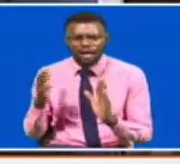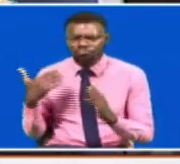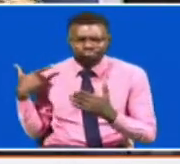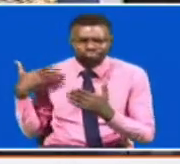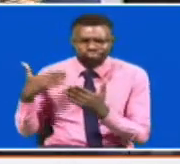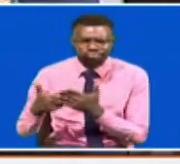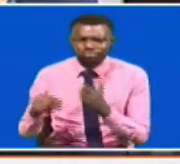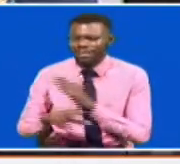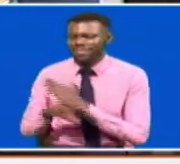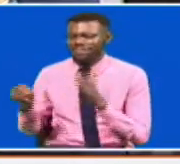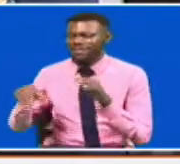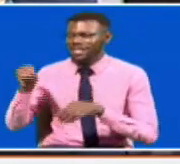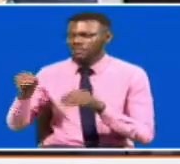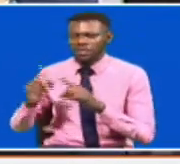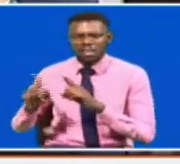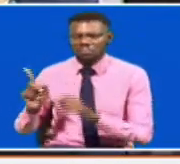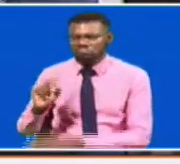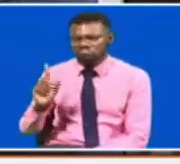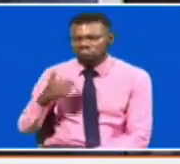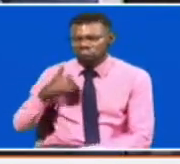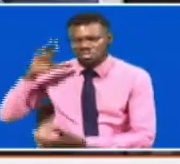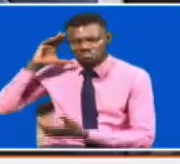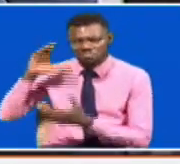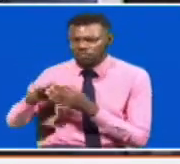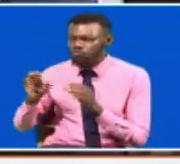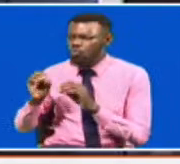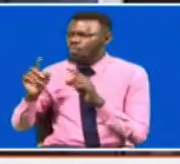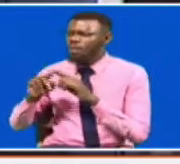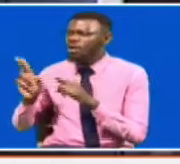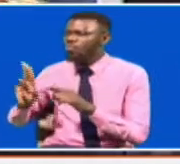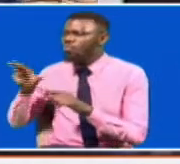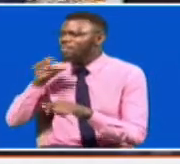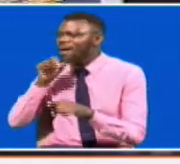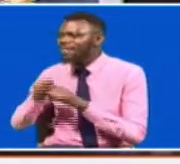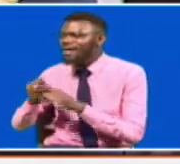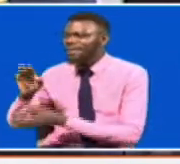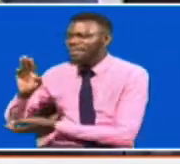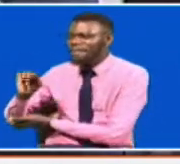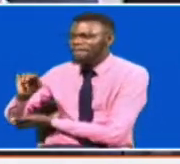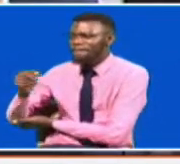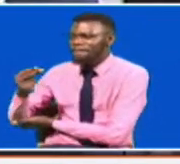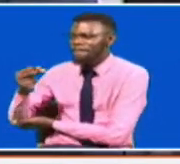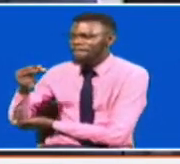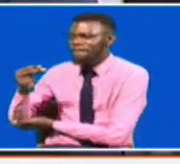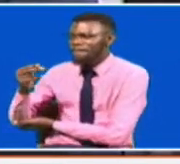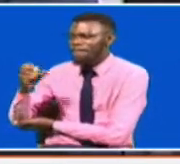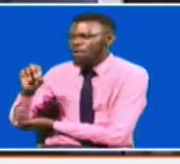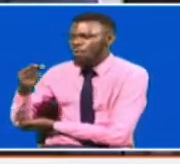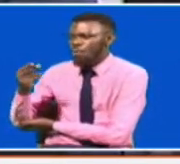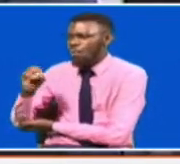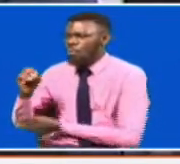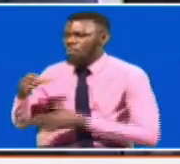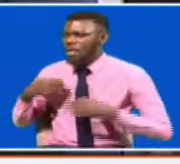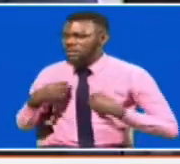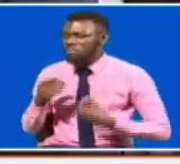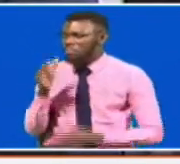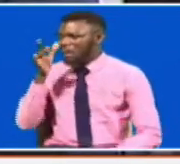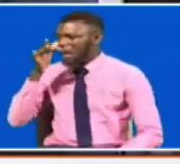for someone as brilliant as Muhoho Kenyatta mm-hmm. to have swallowed, you know, lies and